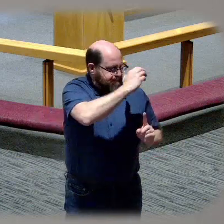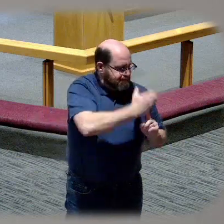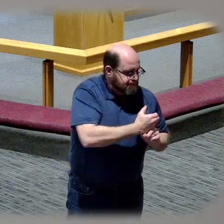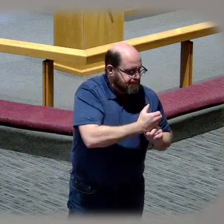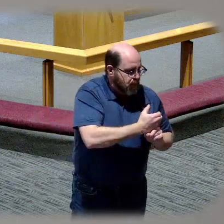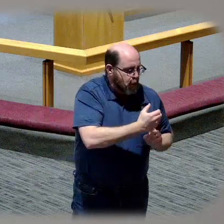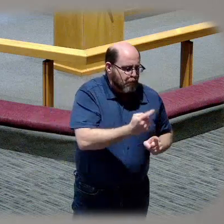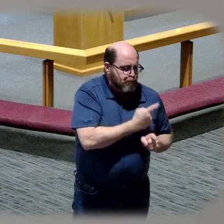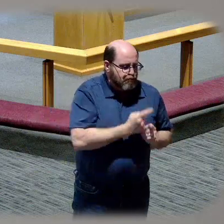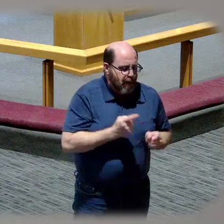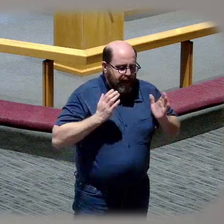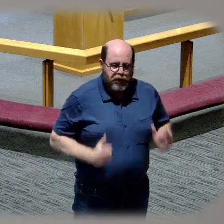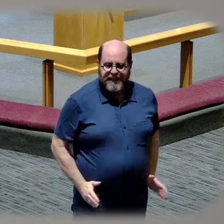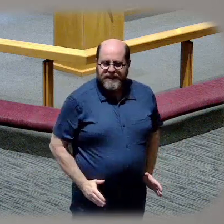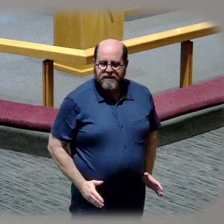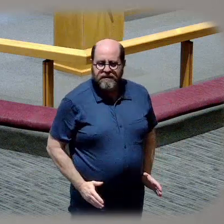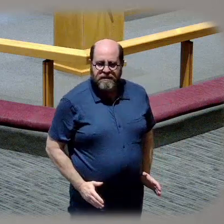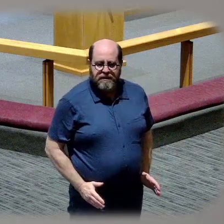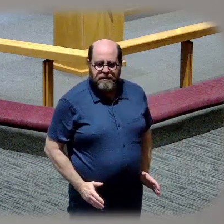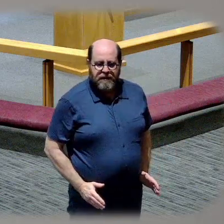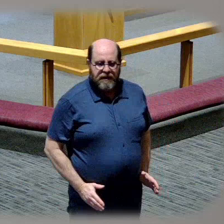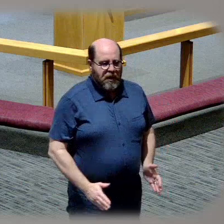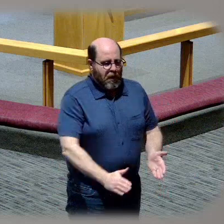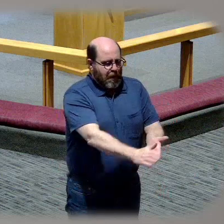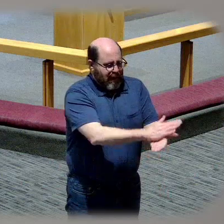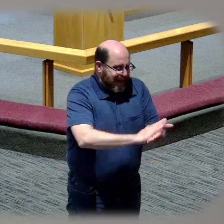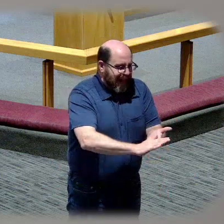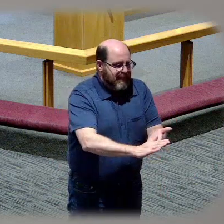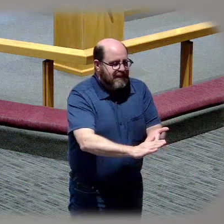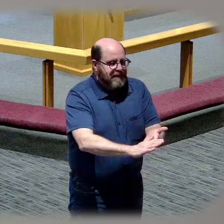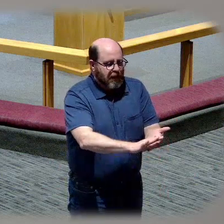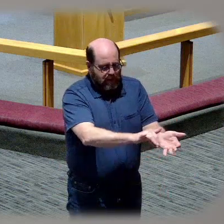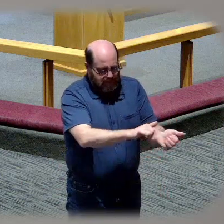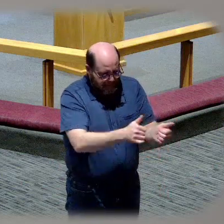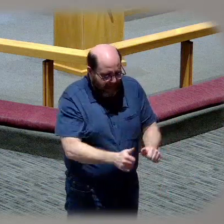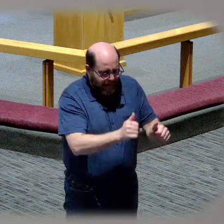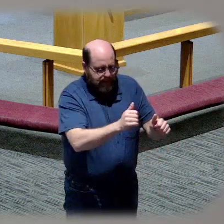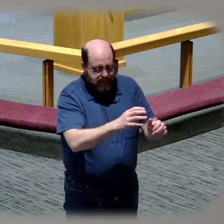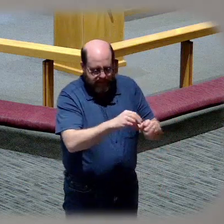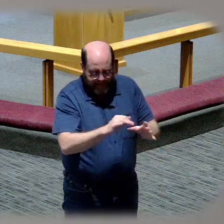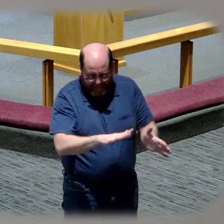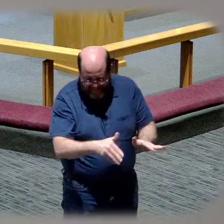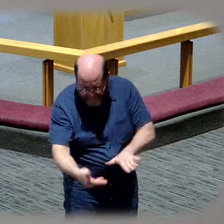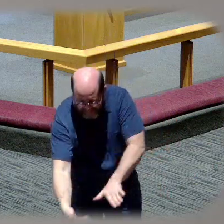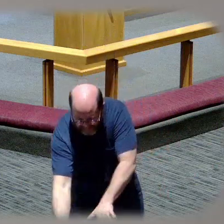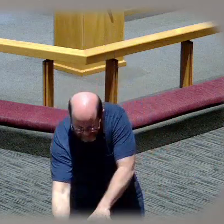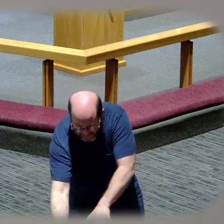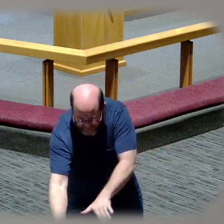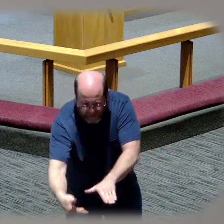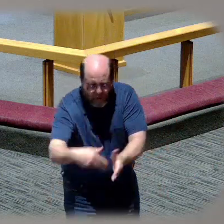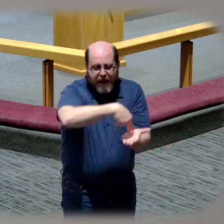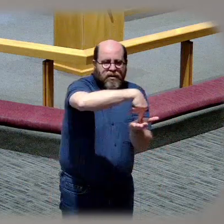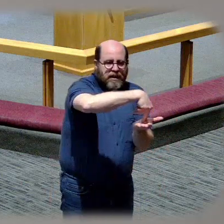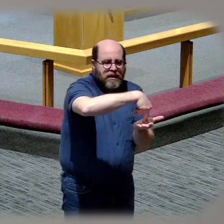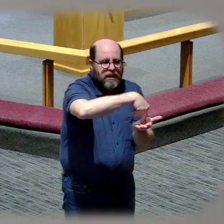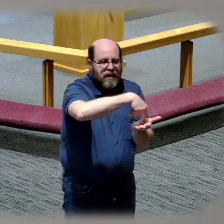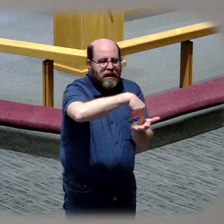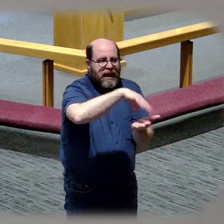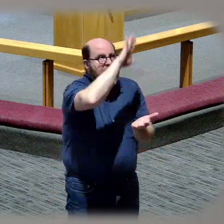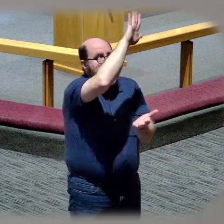a garment, as the scriptures say. We're cleansed and baptized into his death and resurrection. His sacrifice is